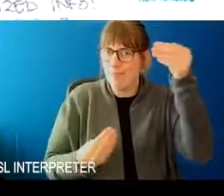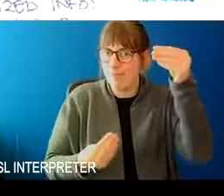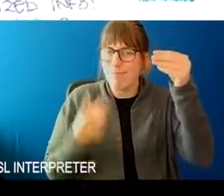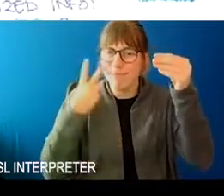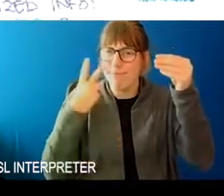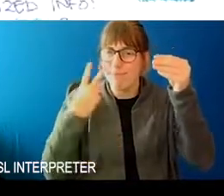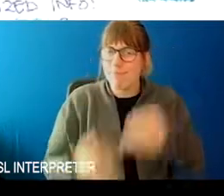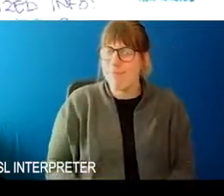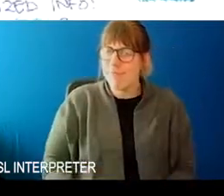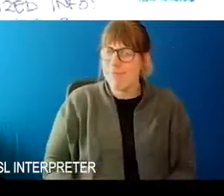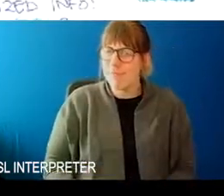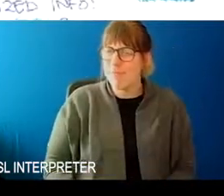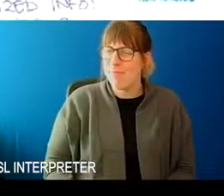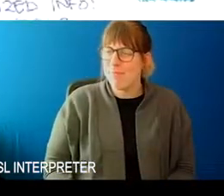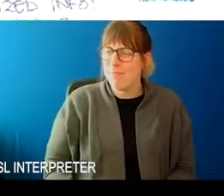Can you hold up your drawing?